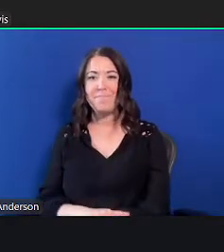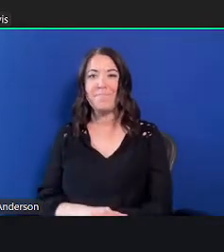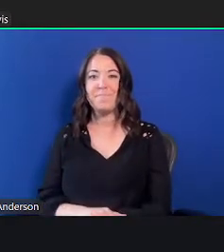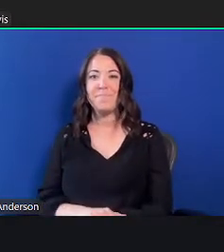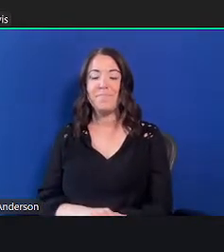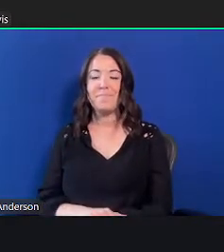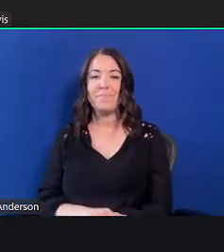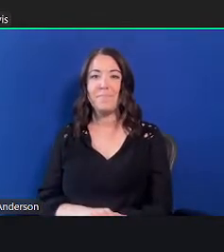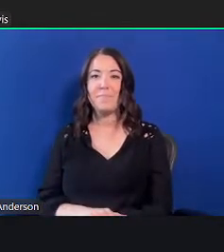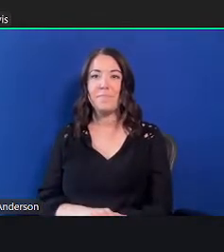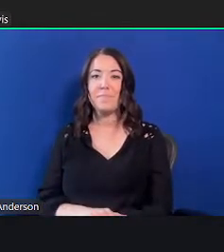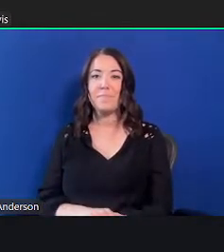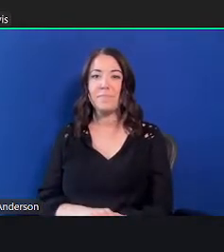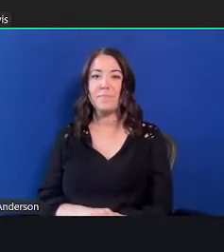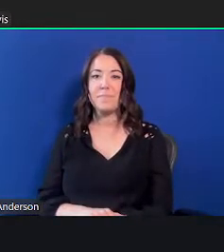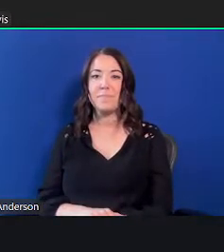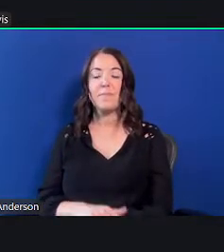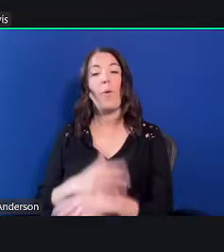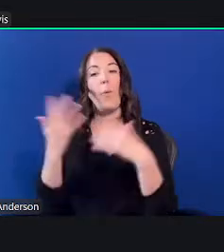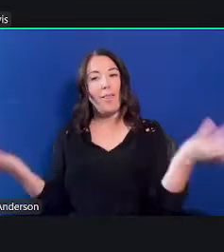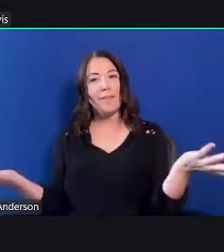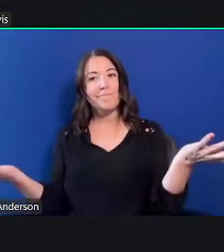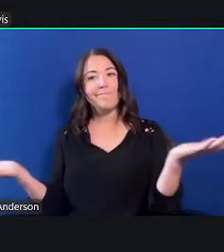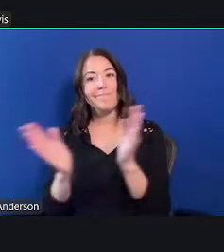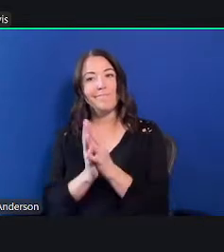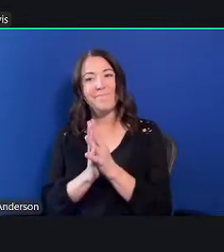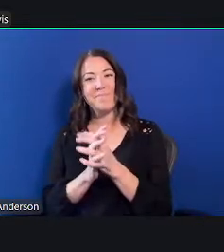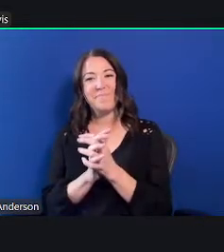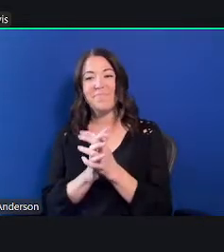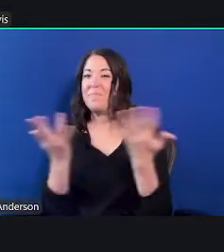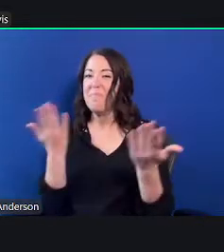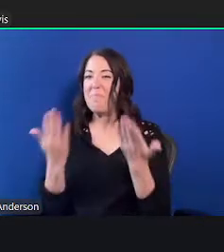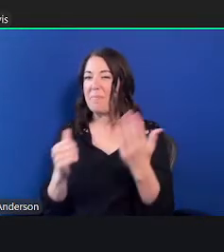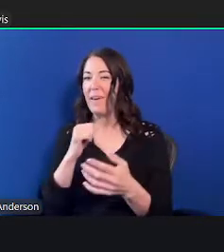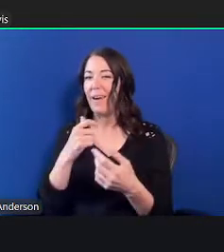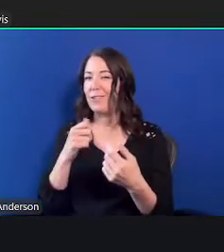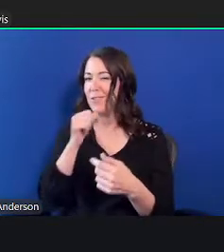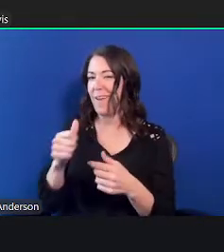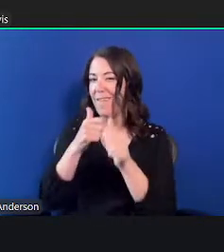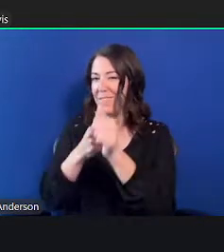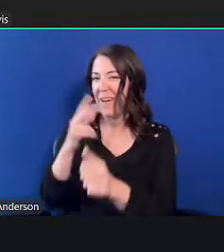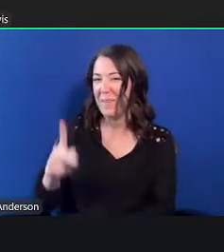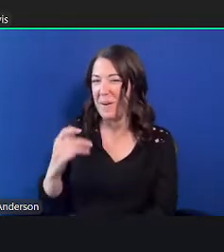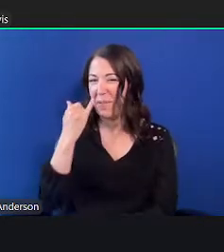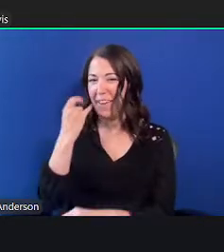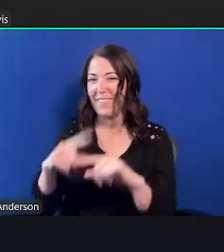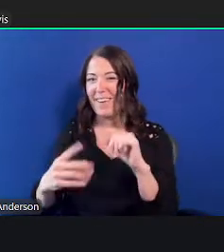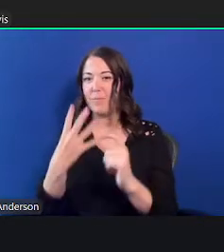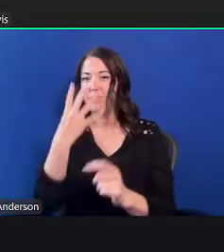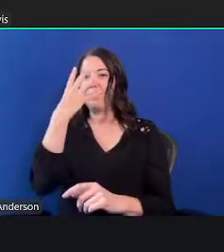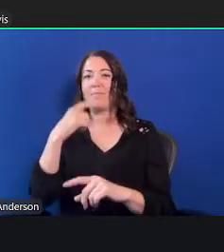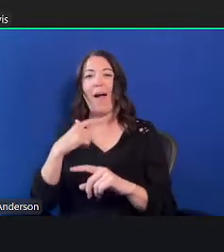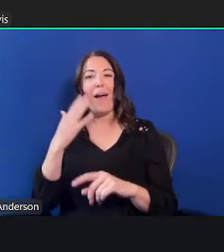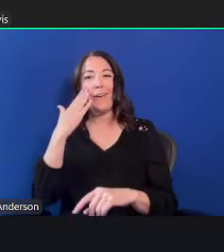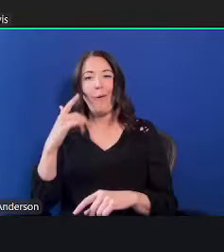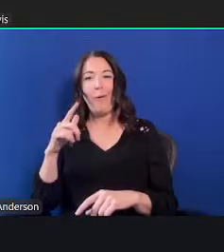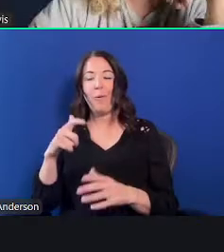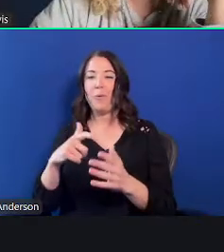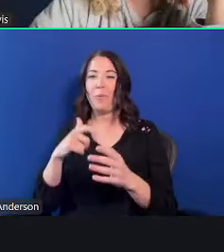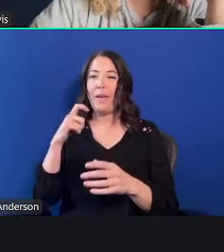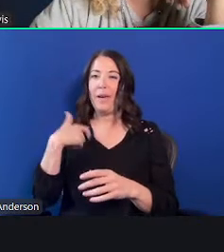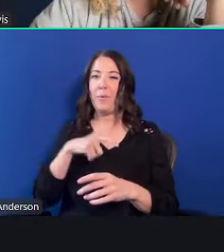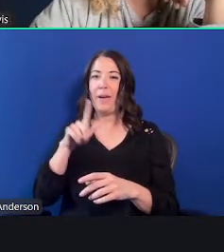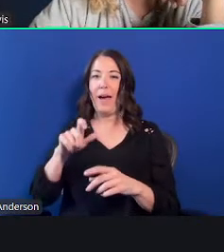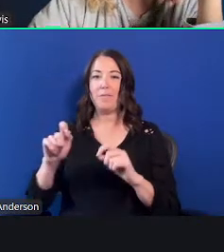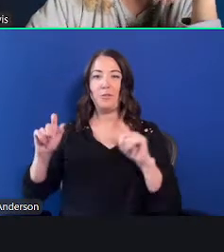Goodness. Well, maybe I shouldn't follow up if I know we need our screen on in this meeting when